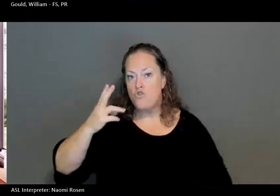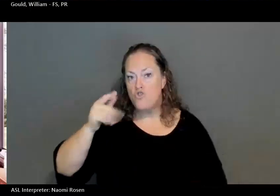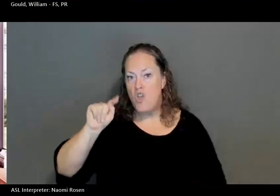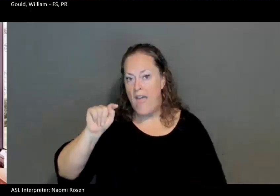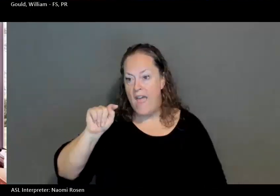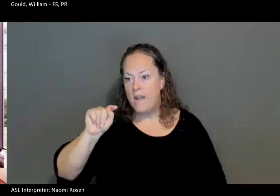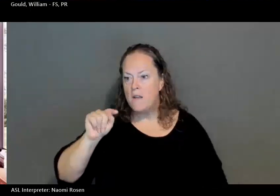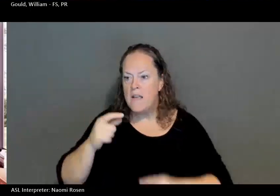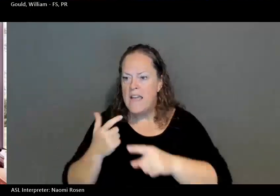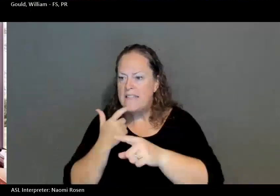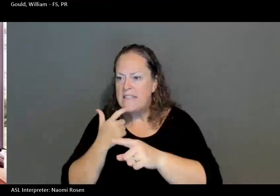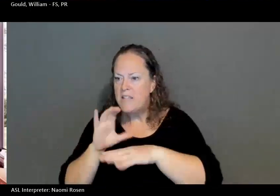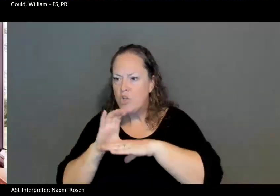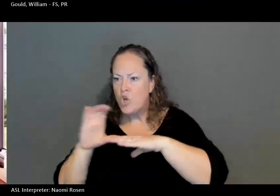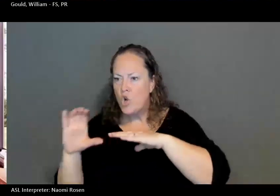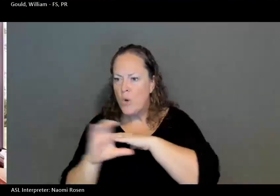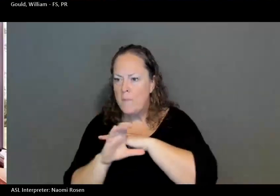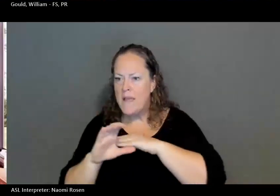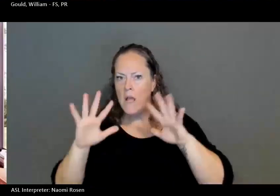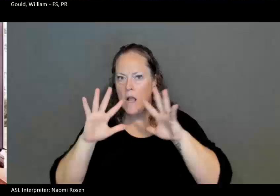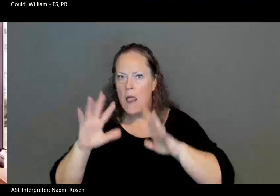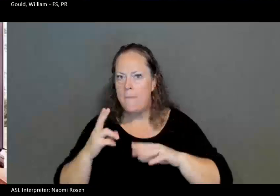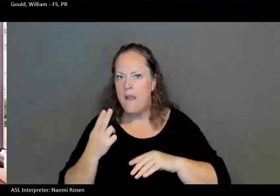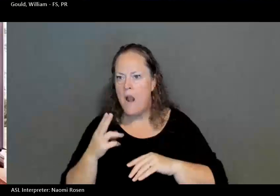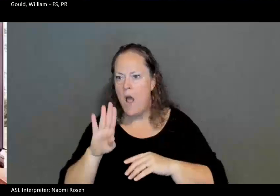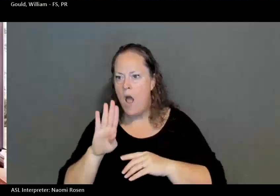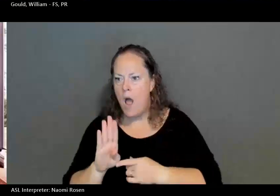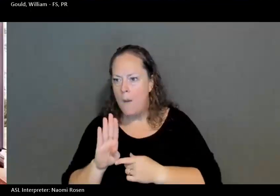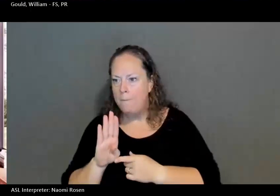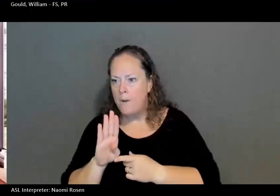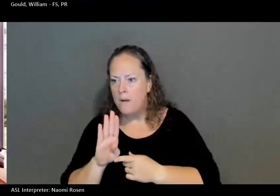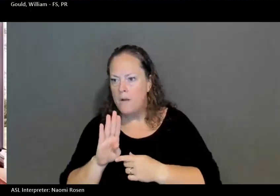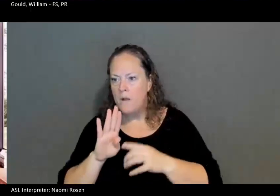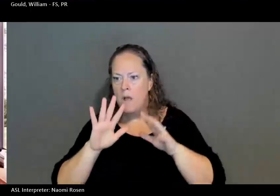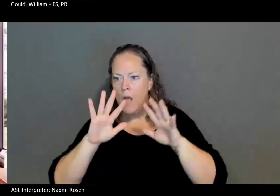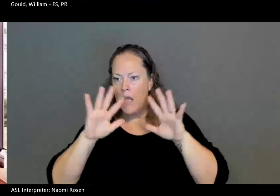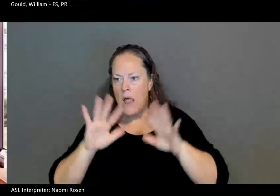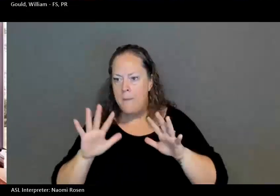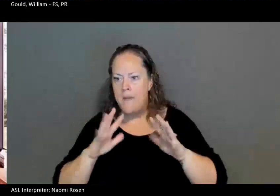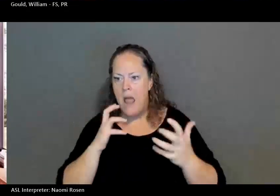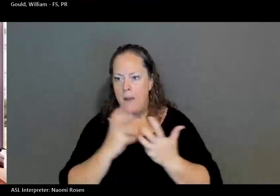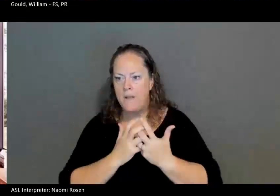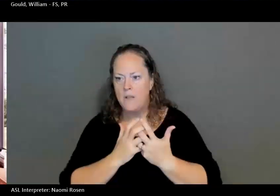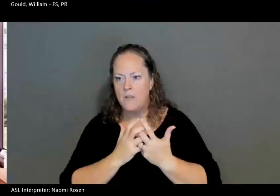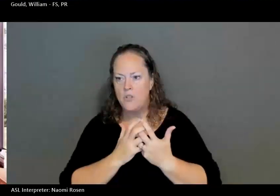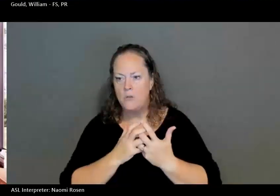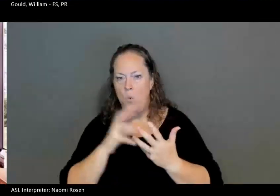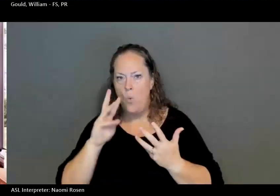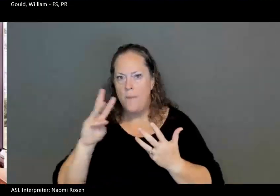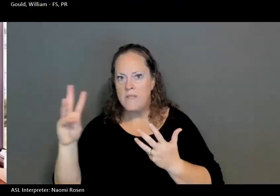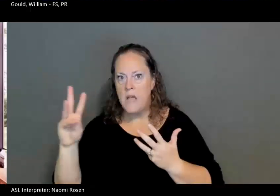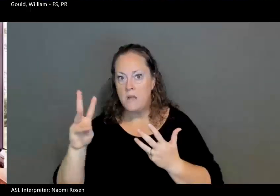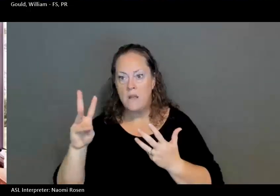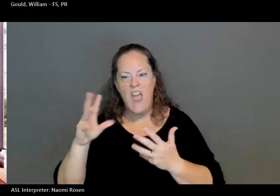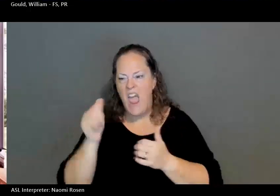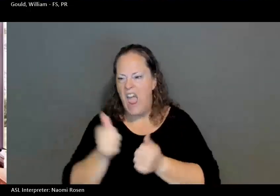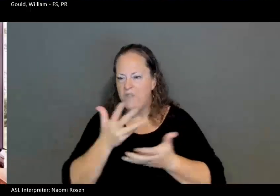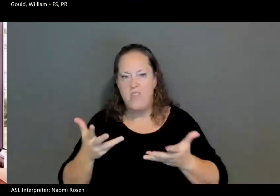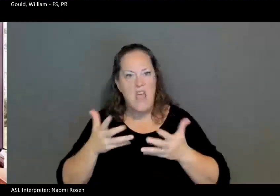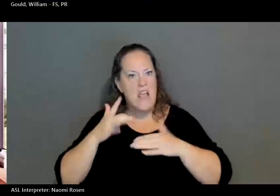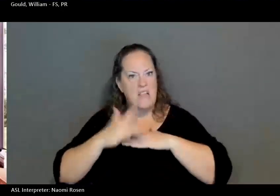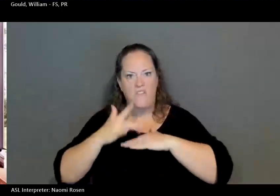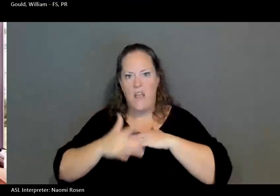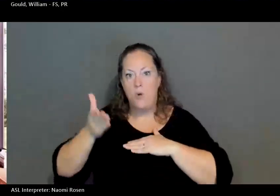says Caribbean Climate Hub Climate Adaptation Guide's website. That's where everything is going to be available for the public.